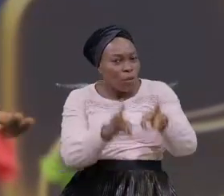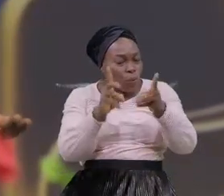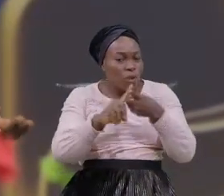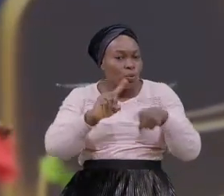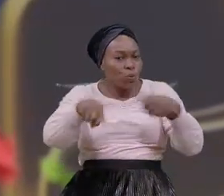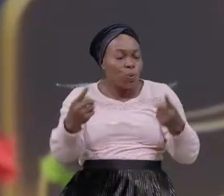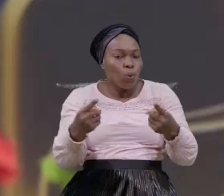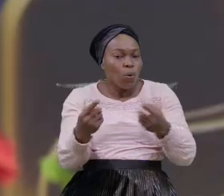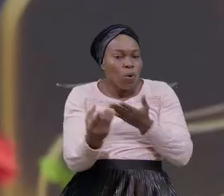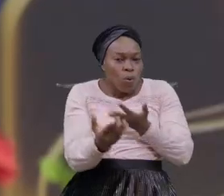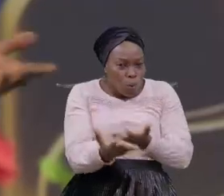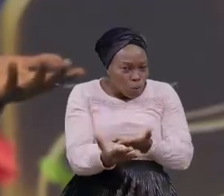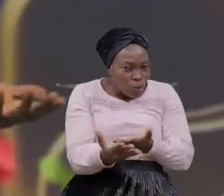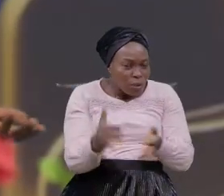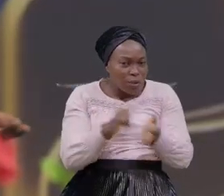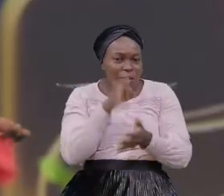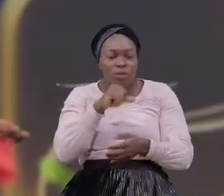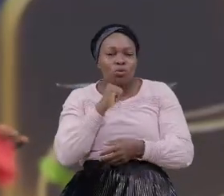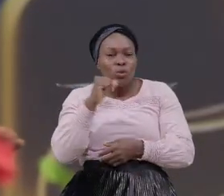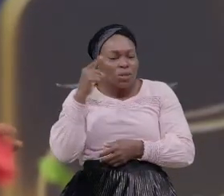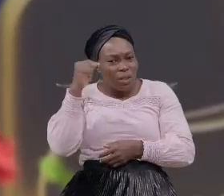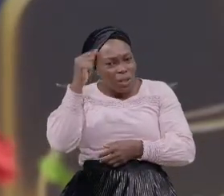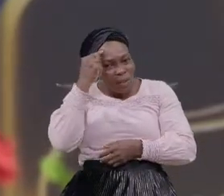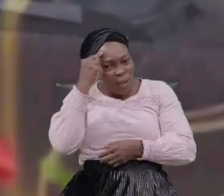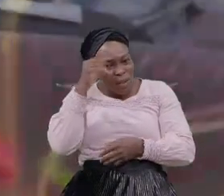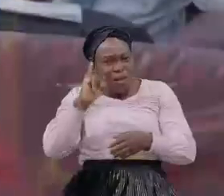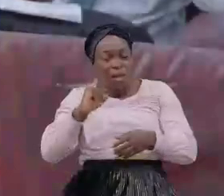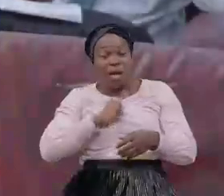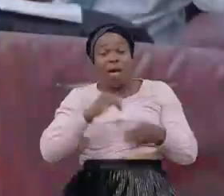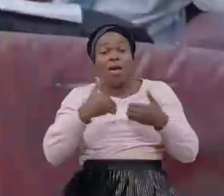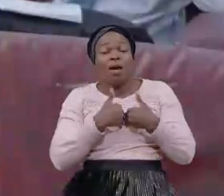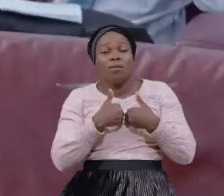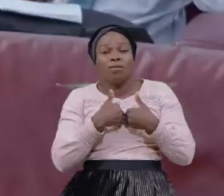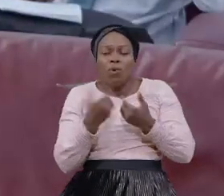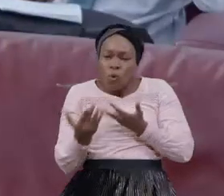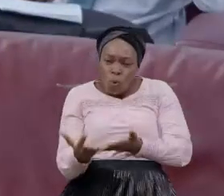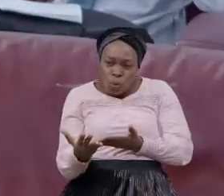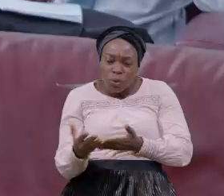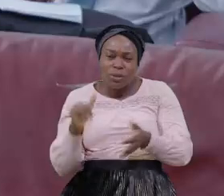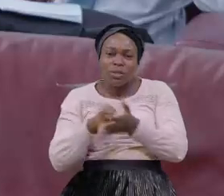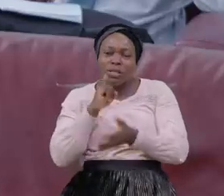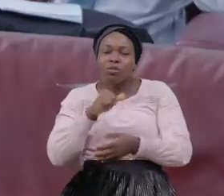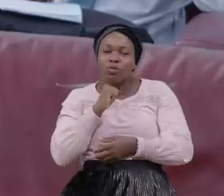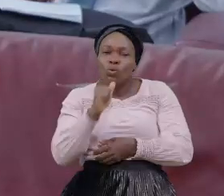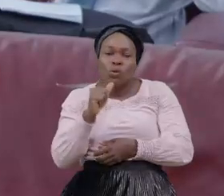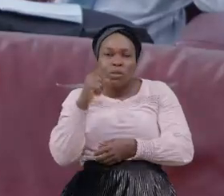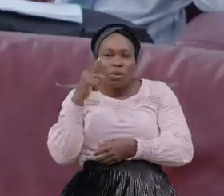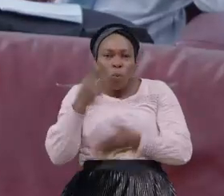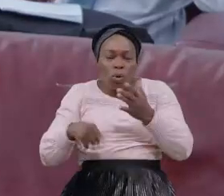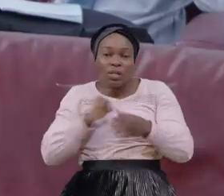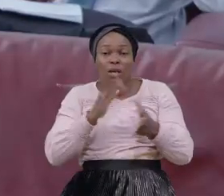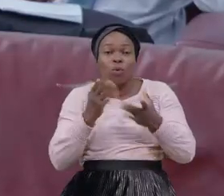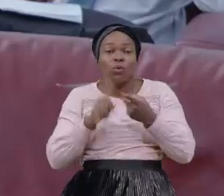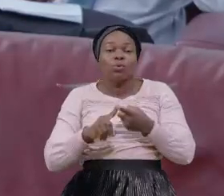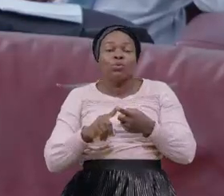the intention I have in life. Hold on. That is not what I want to be. The world